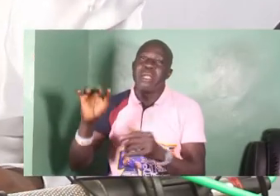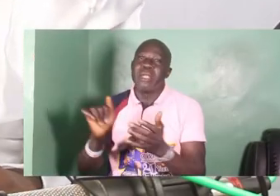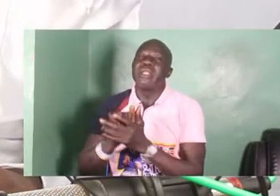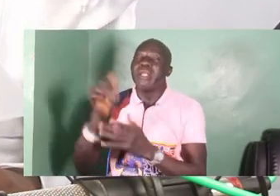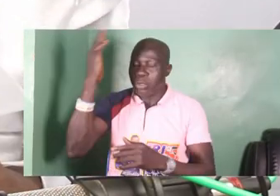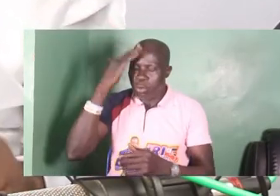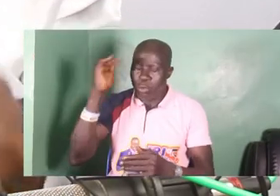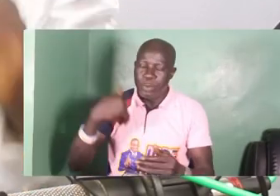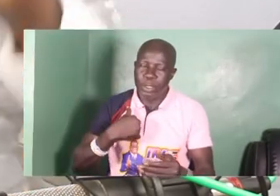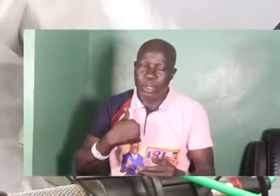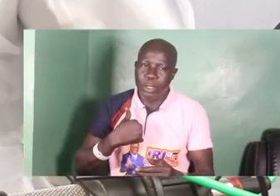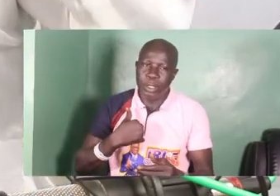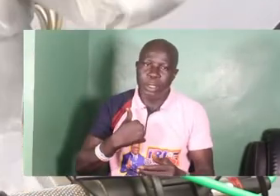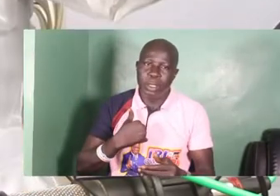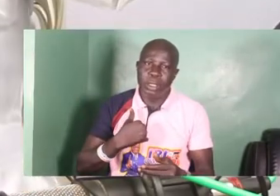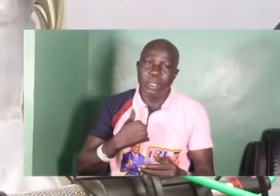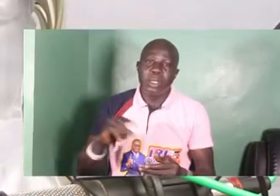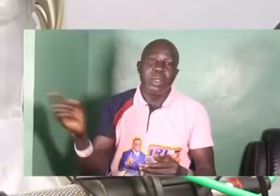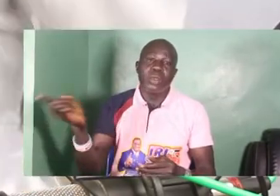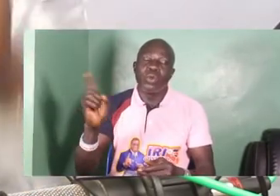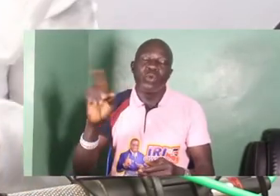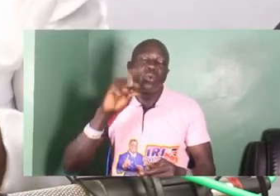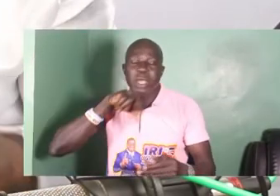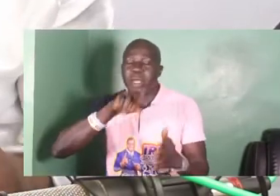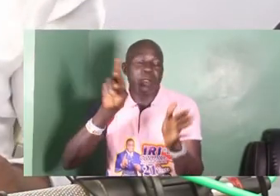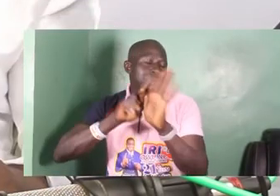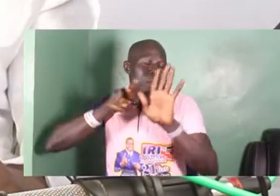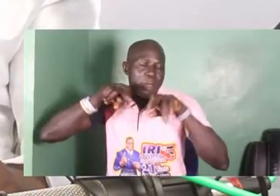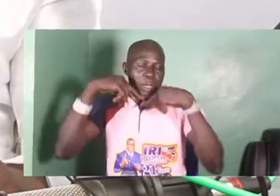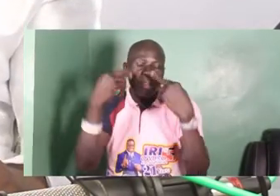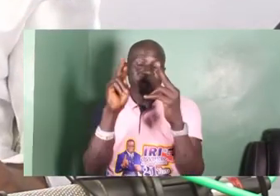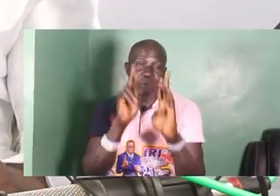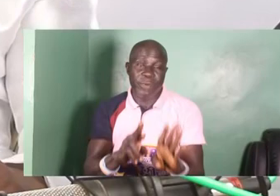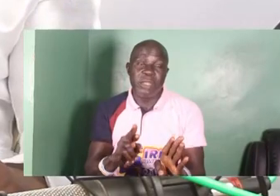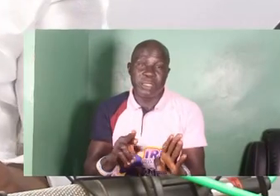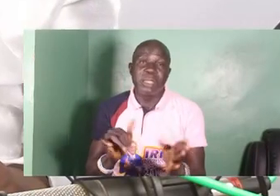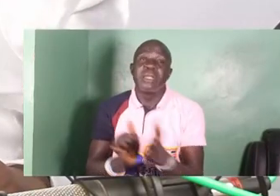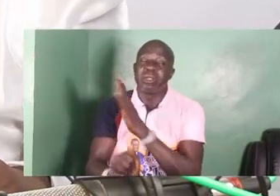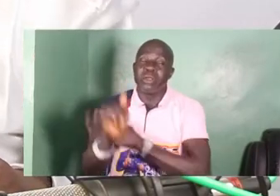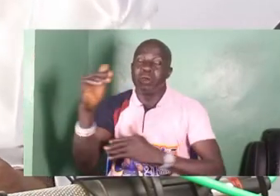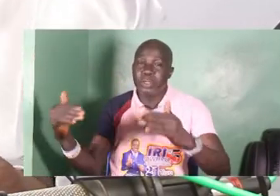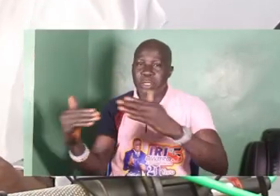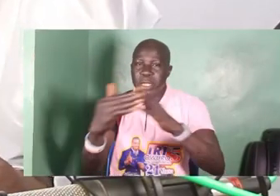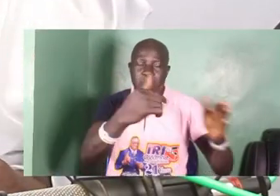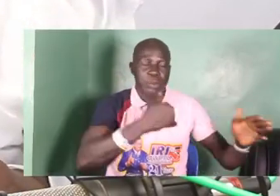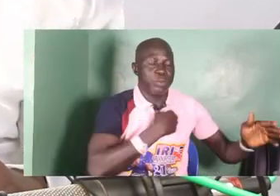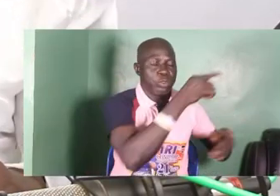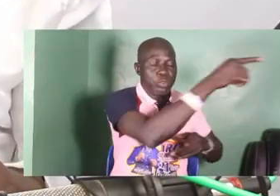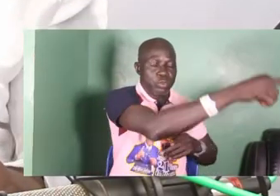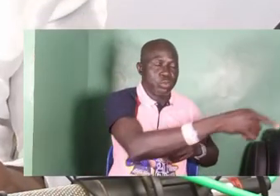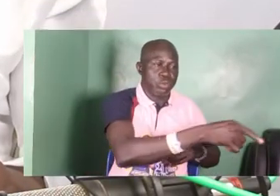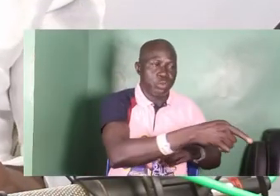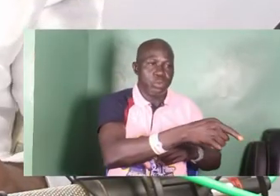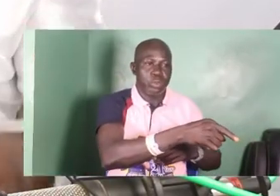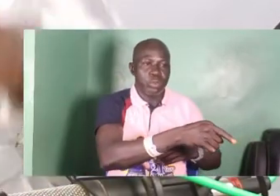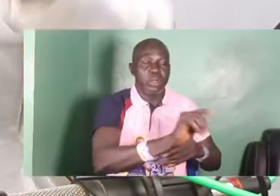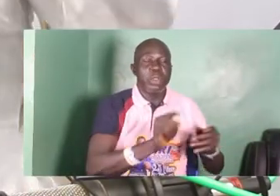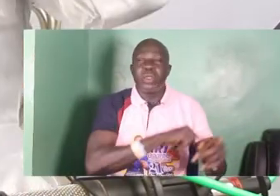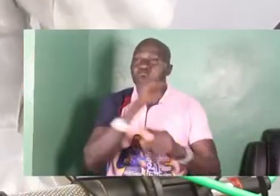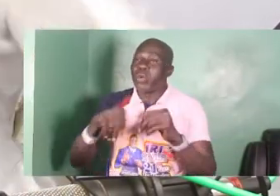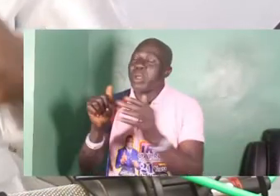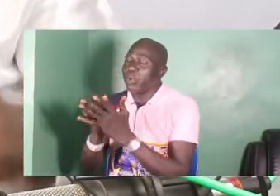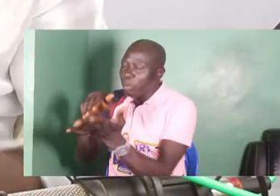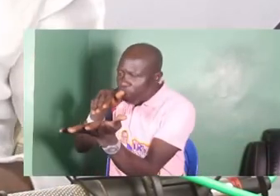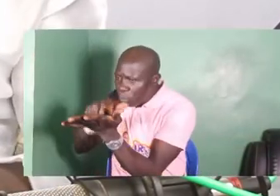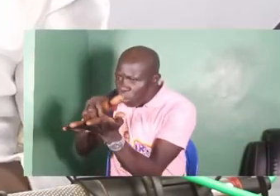da omo ibi to ti wa relevant ibi to ti wulo ibe lo lo adari e si ibi to ti ma